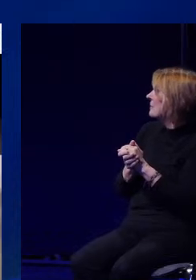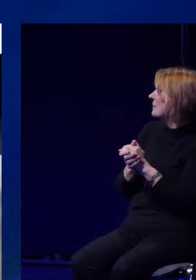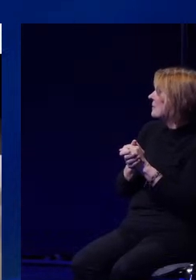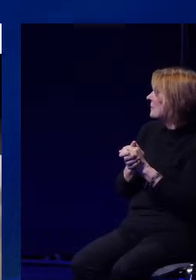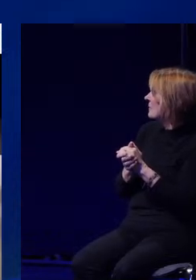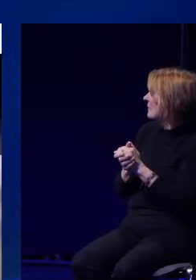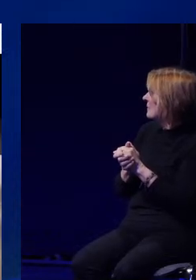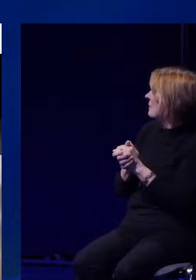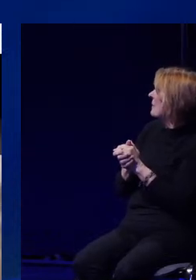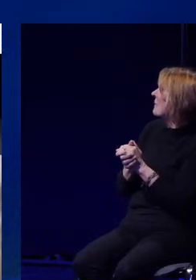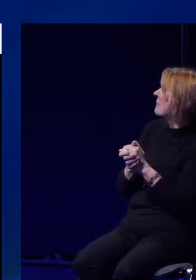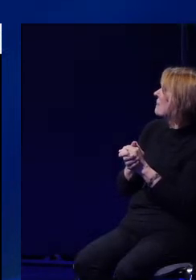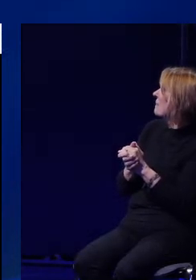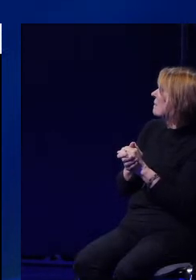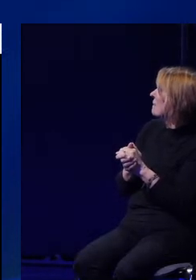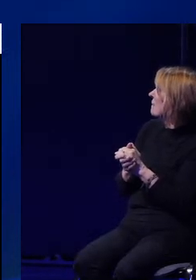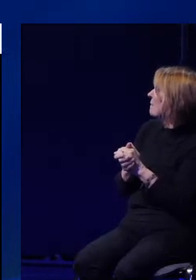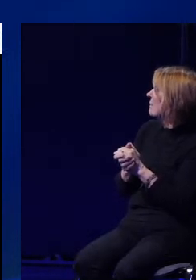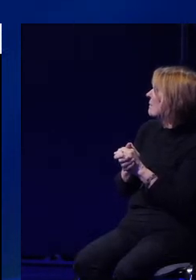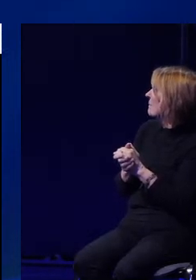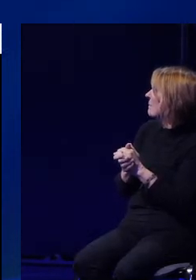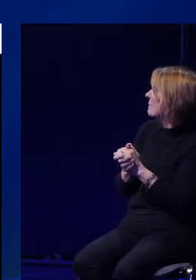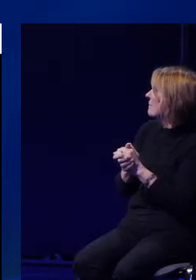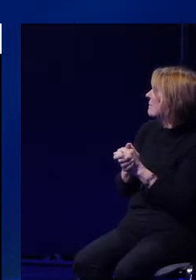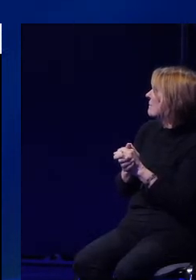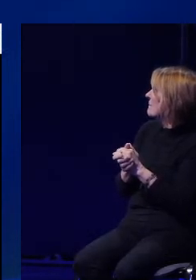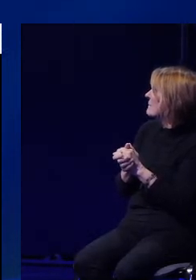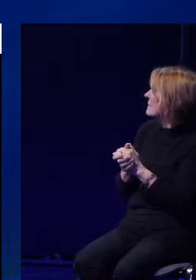Bear with me 1 second.